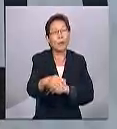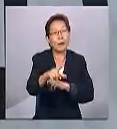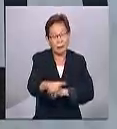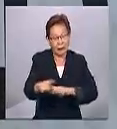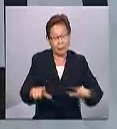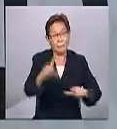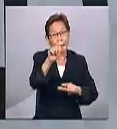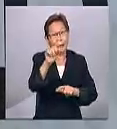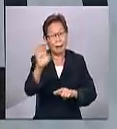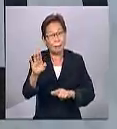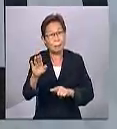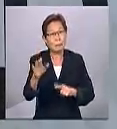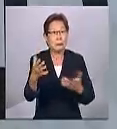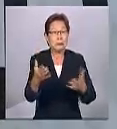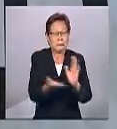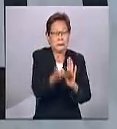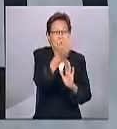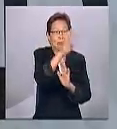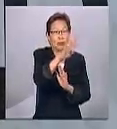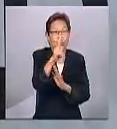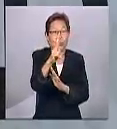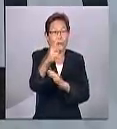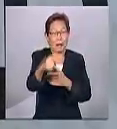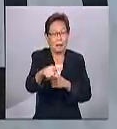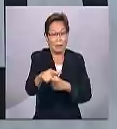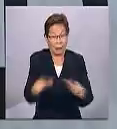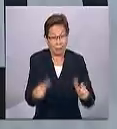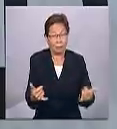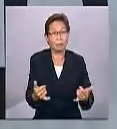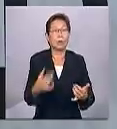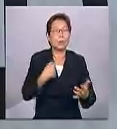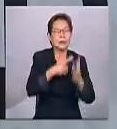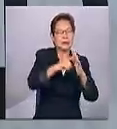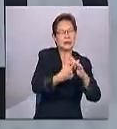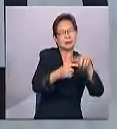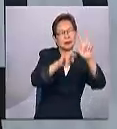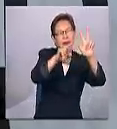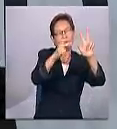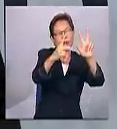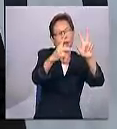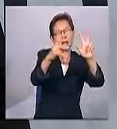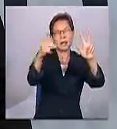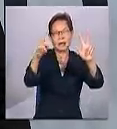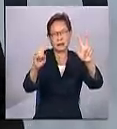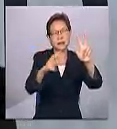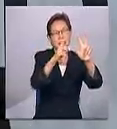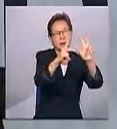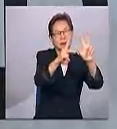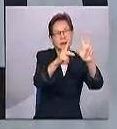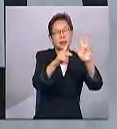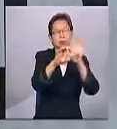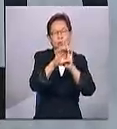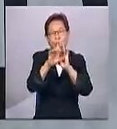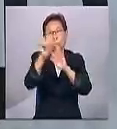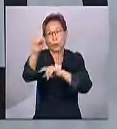lab capacity. We have increased to 43 labs so far. We started only about 3,000 cases or 3,000 samples per